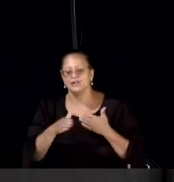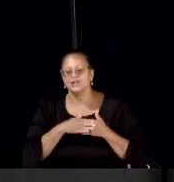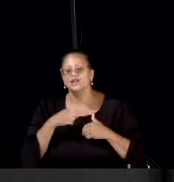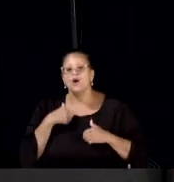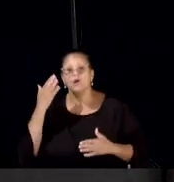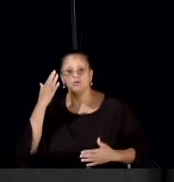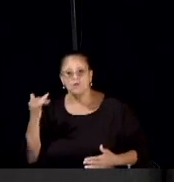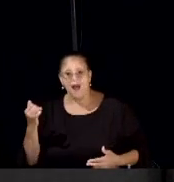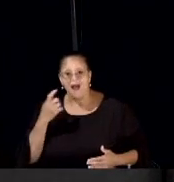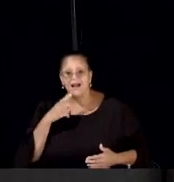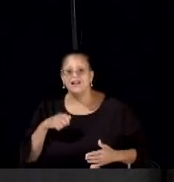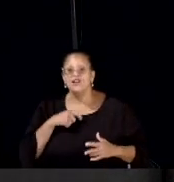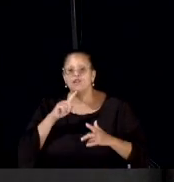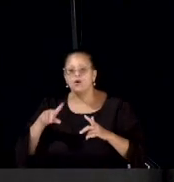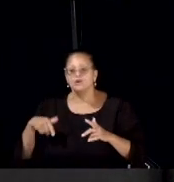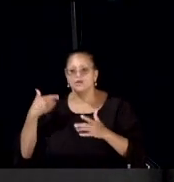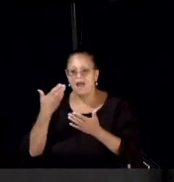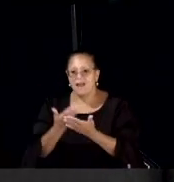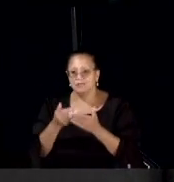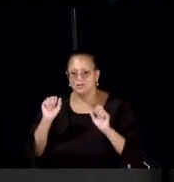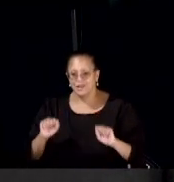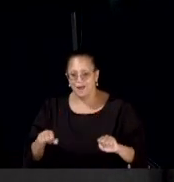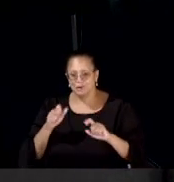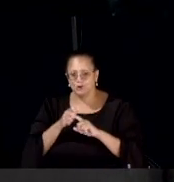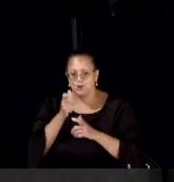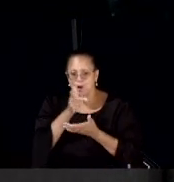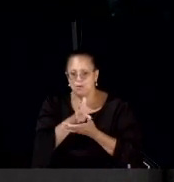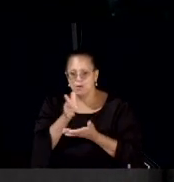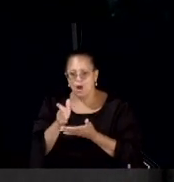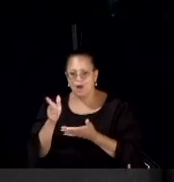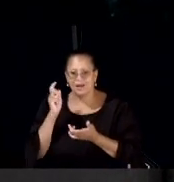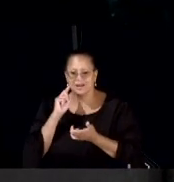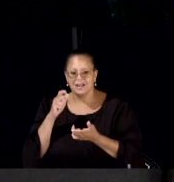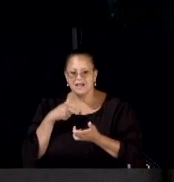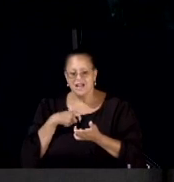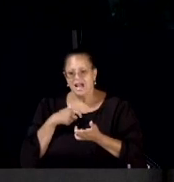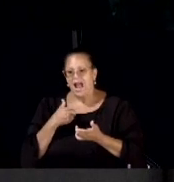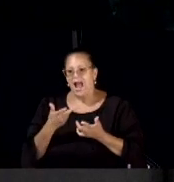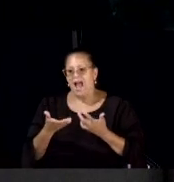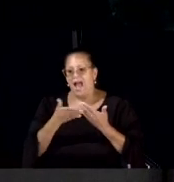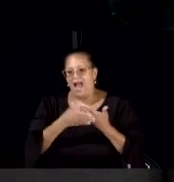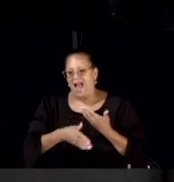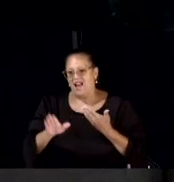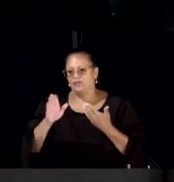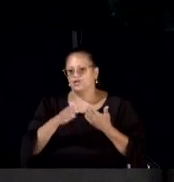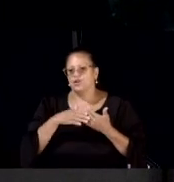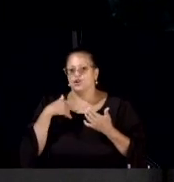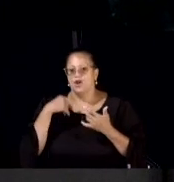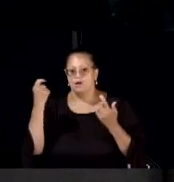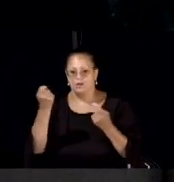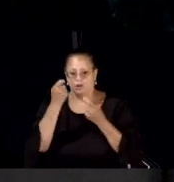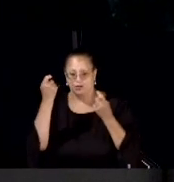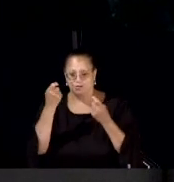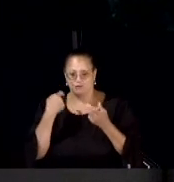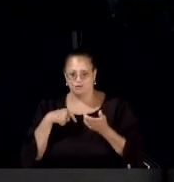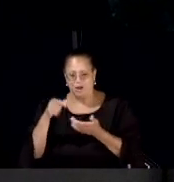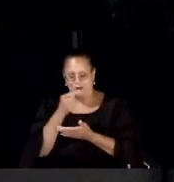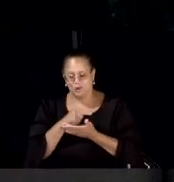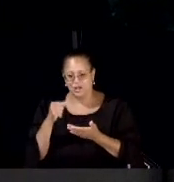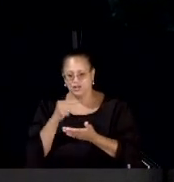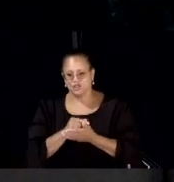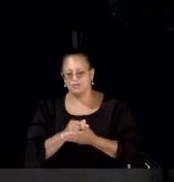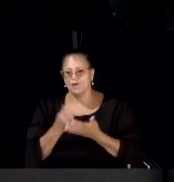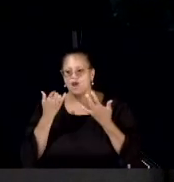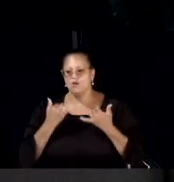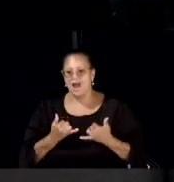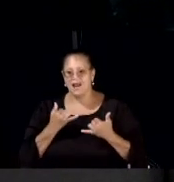to ensure that those arriving are able to park and find a seat in advance of the ceremony that is following ours. At this time, we